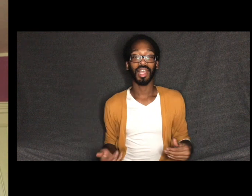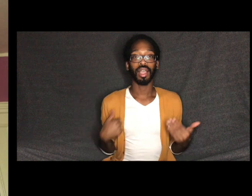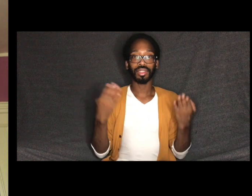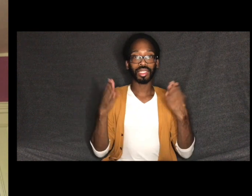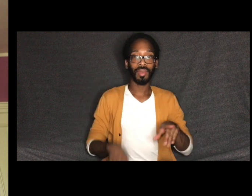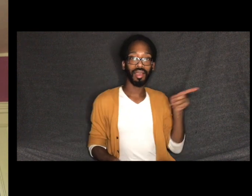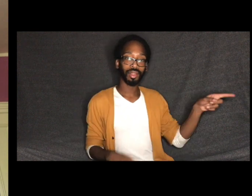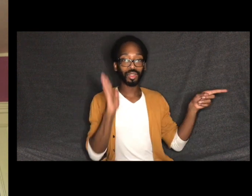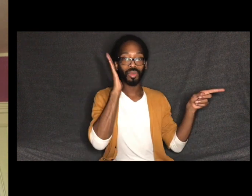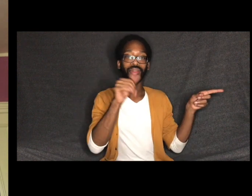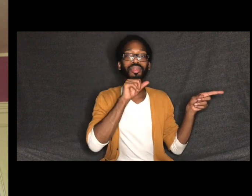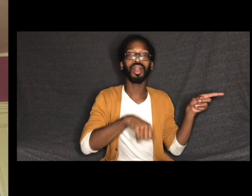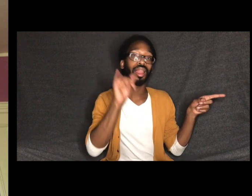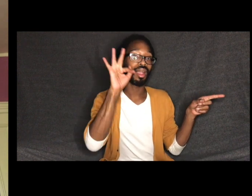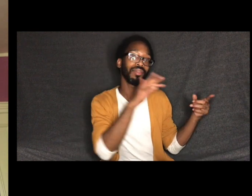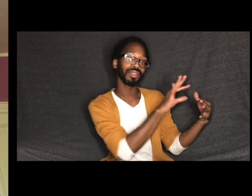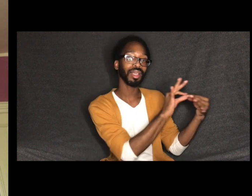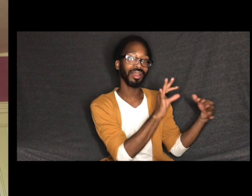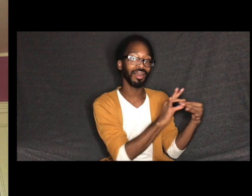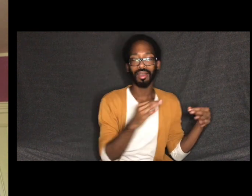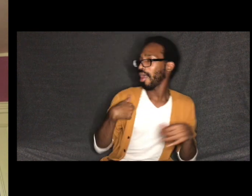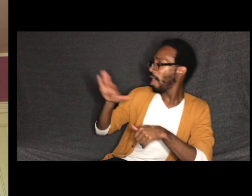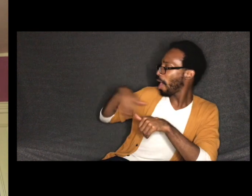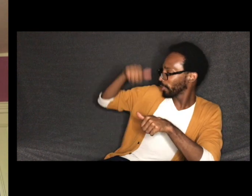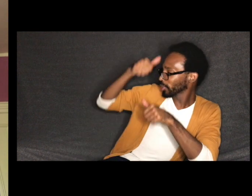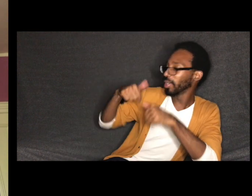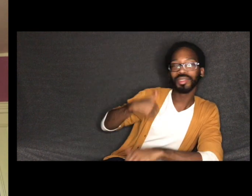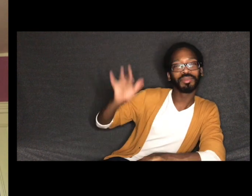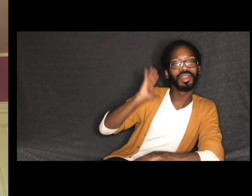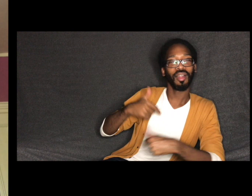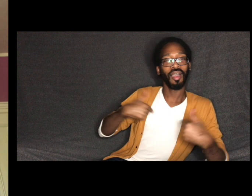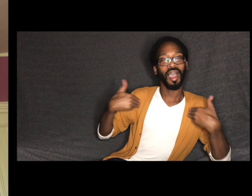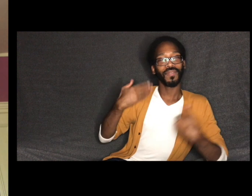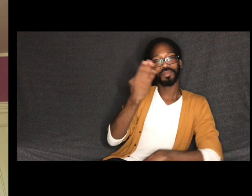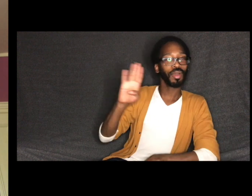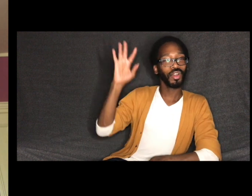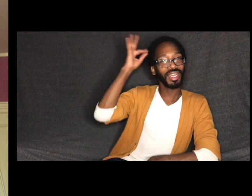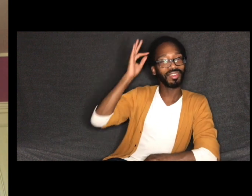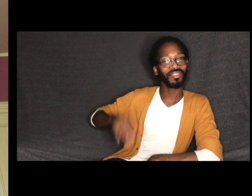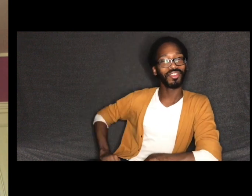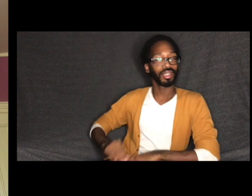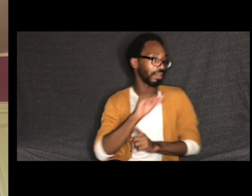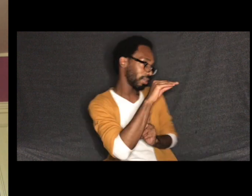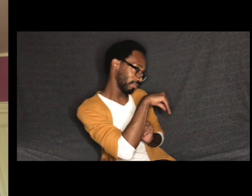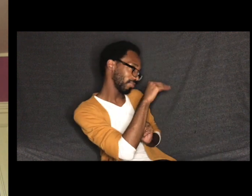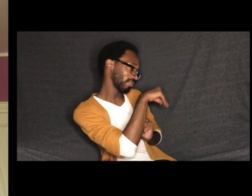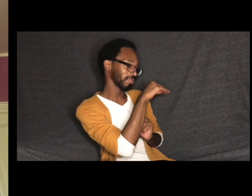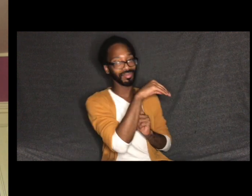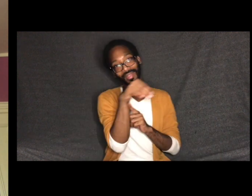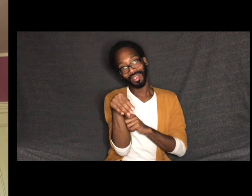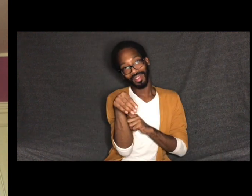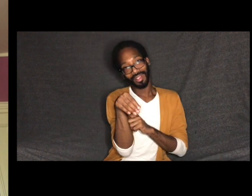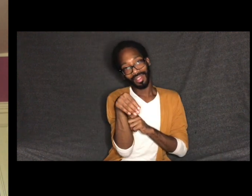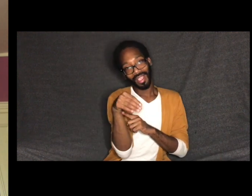I bet John's gonna love it, I'll bet he'll say, man, I used to have blue hair back in the day. And I'll pretend I